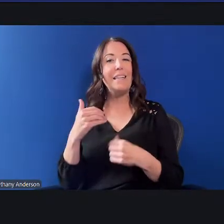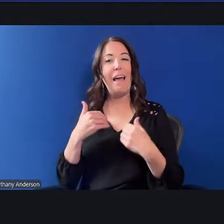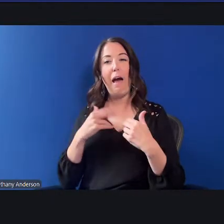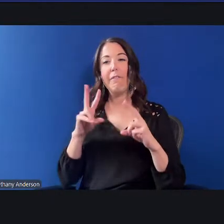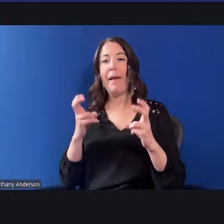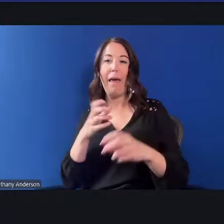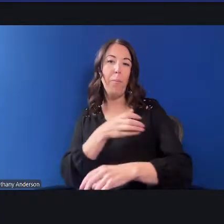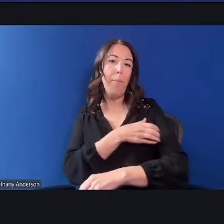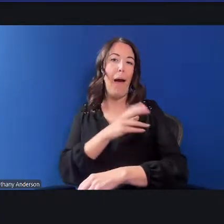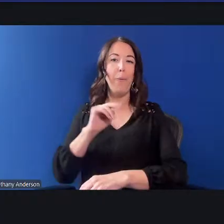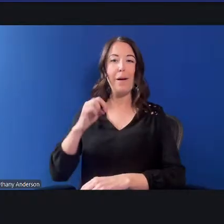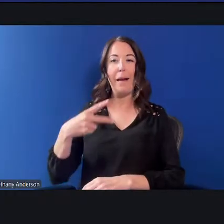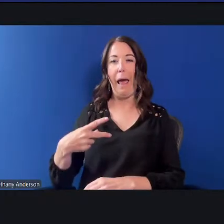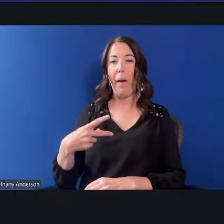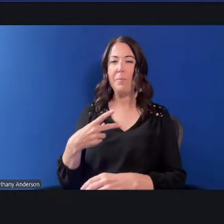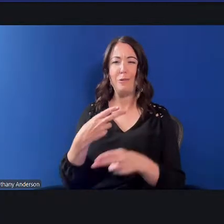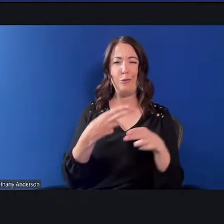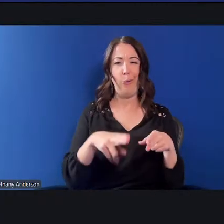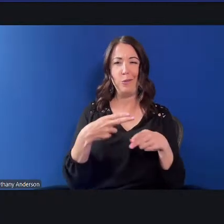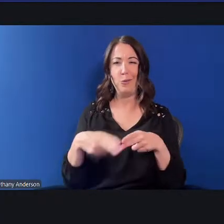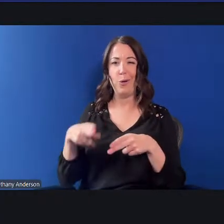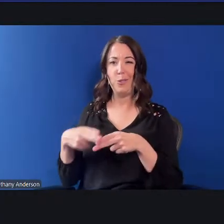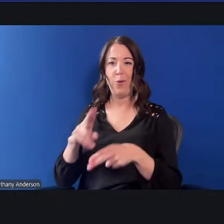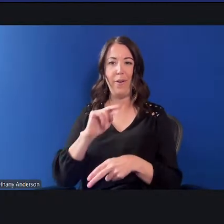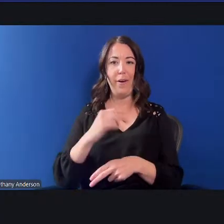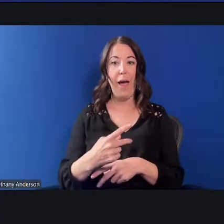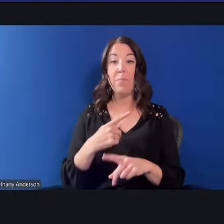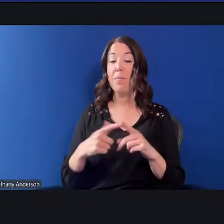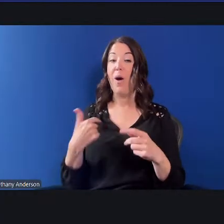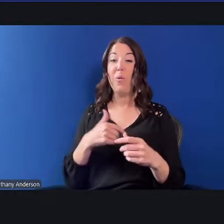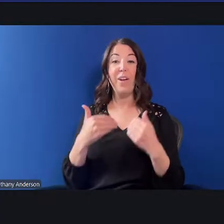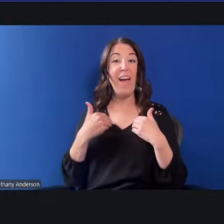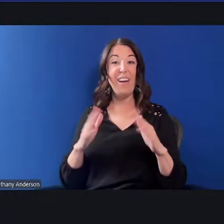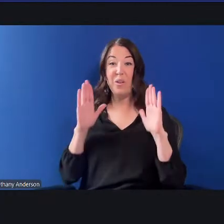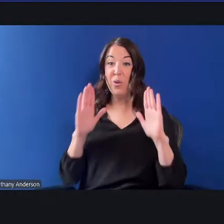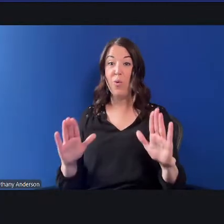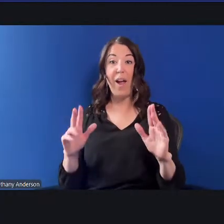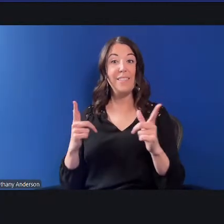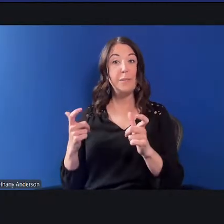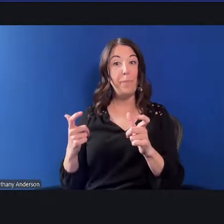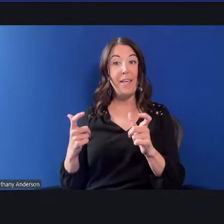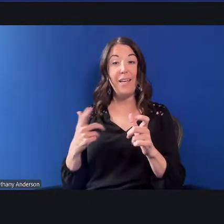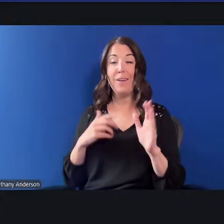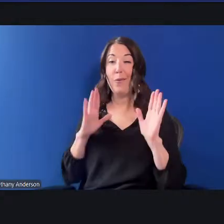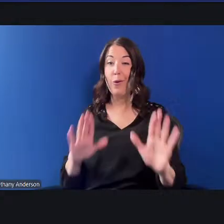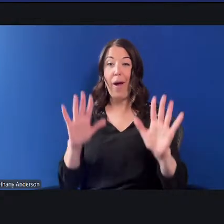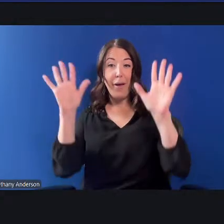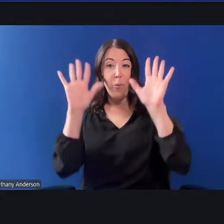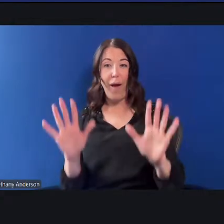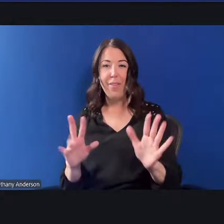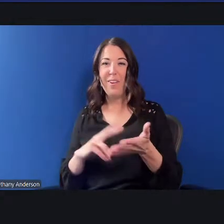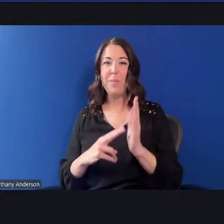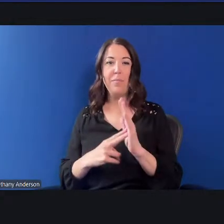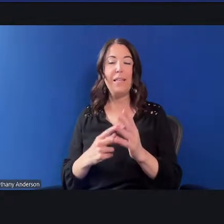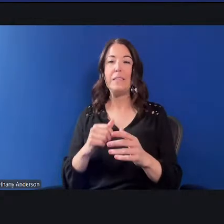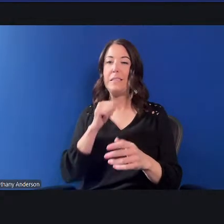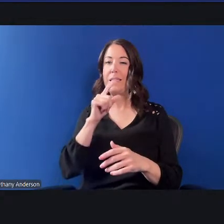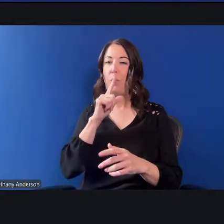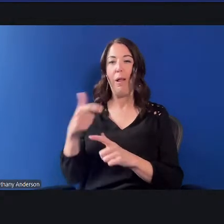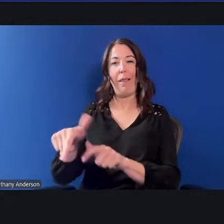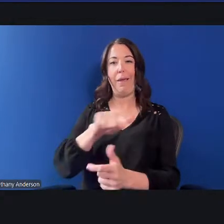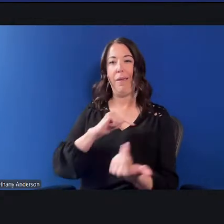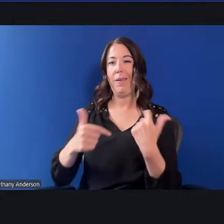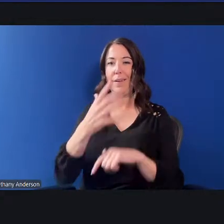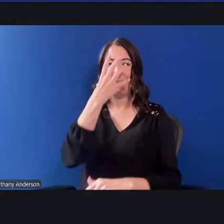actually, since we were on such a great pace and we had such great weather, we didn't really sleep at all. So I think I only slept for